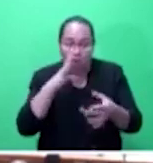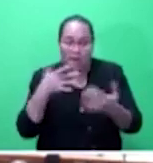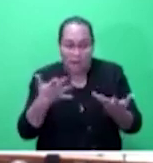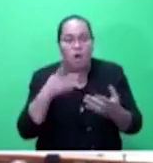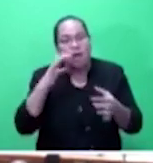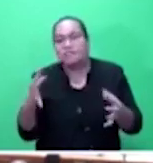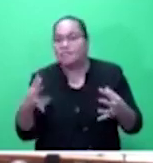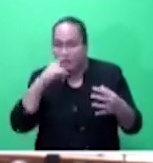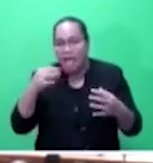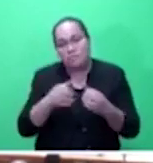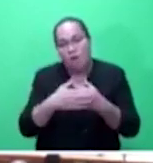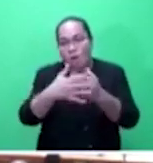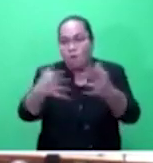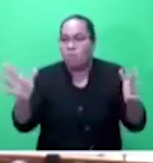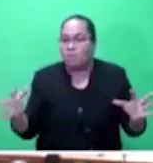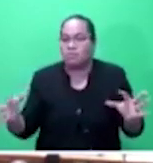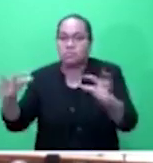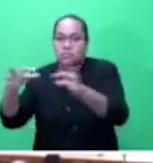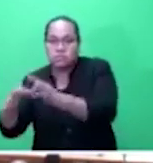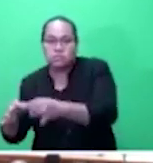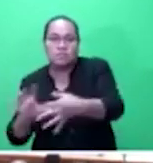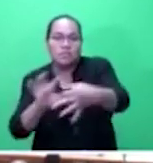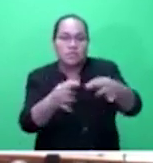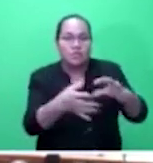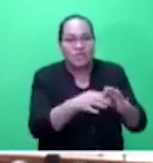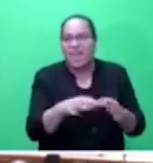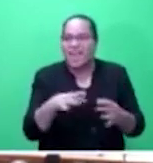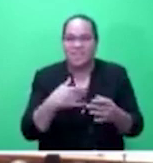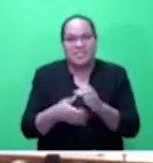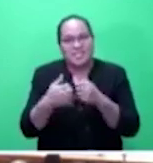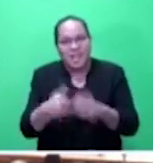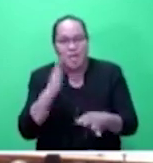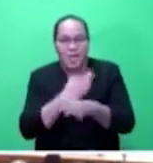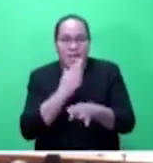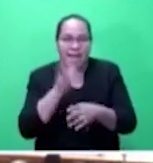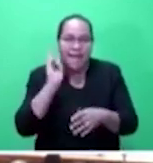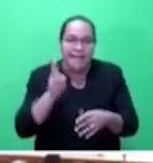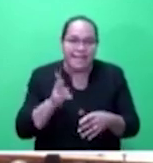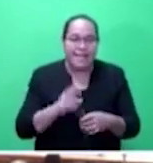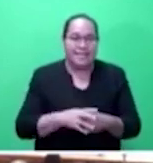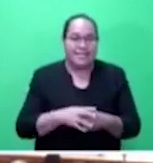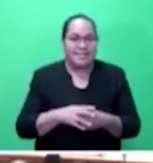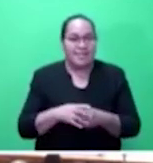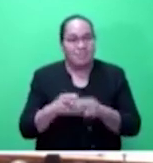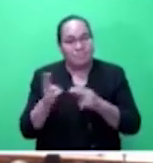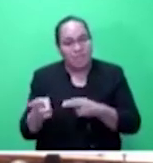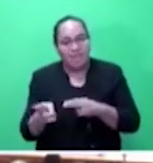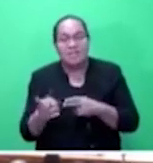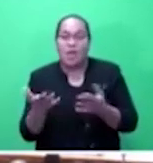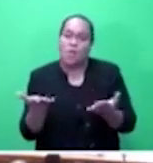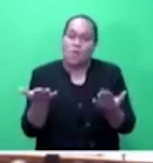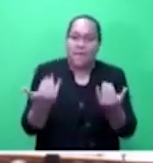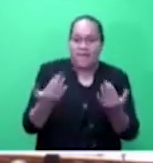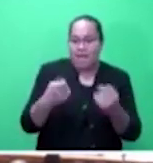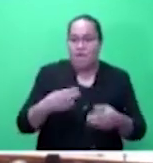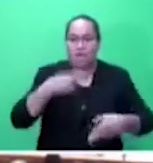and family, as factory floors refill with workers and resume production, as restaurants welcome back diners and